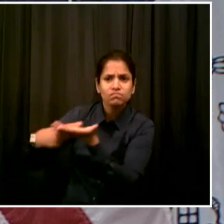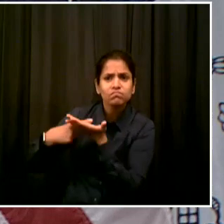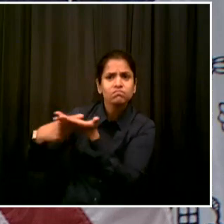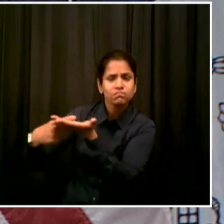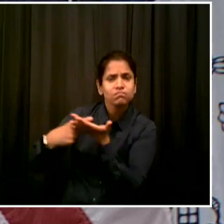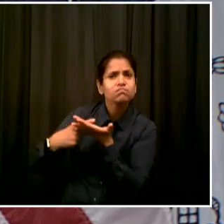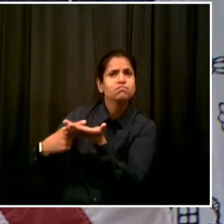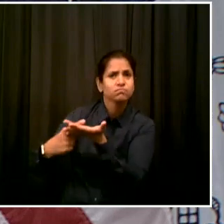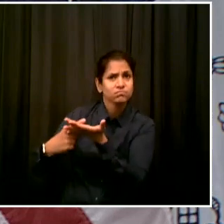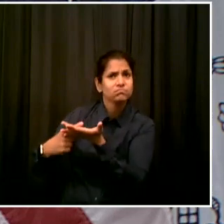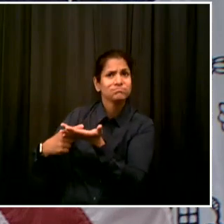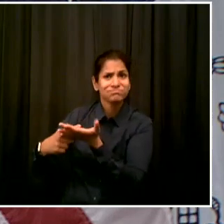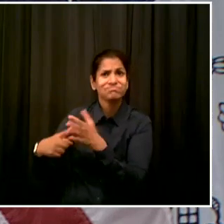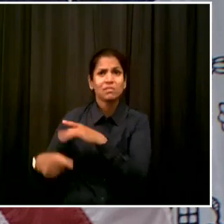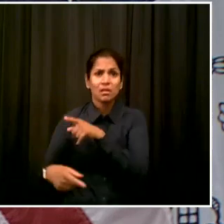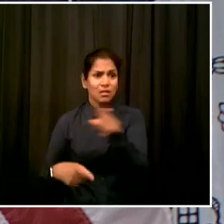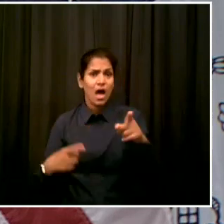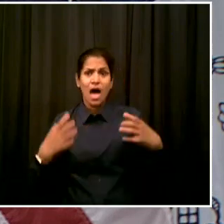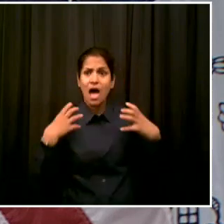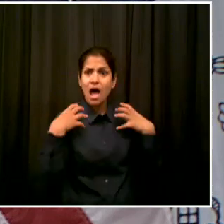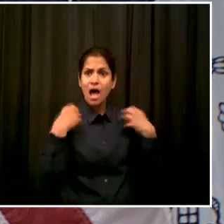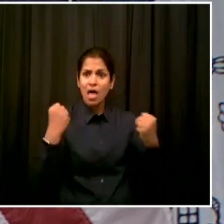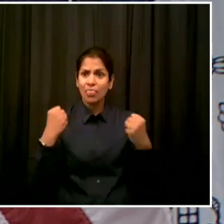just now, it's been going on for 7 years.